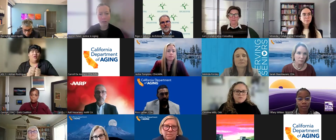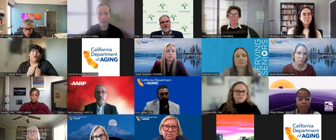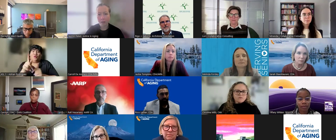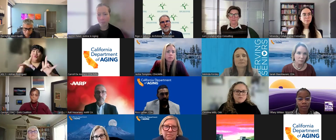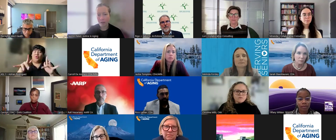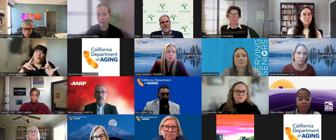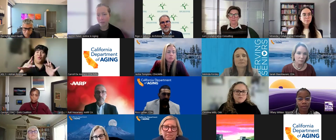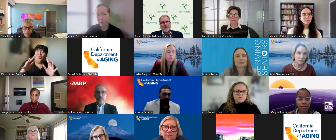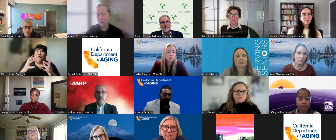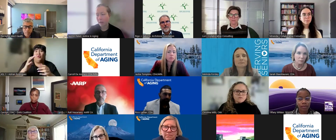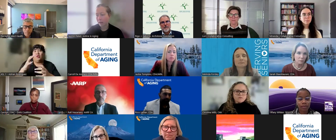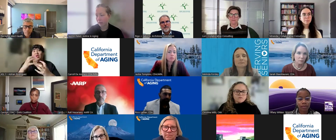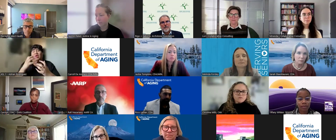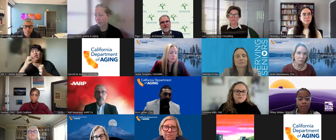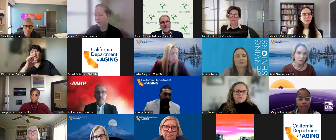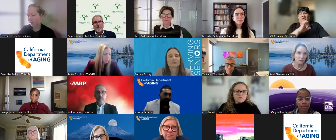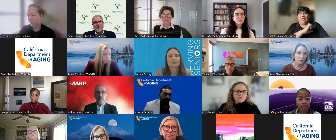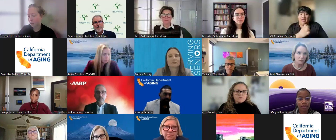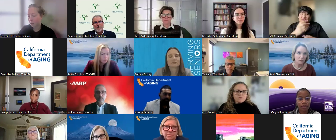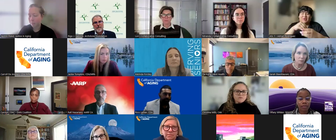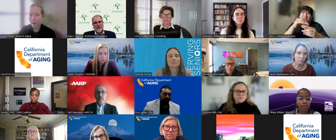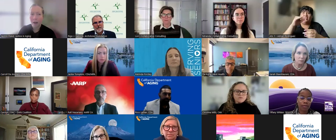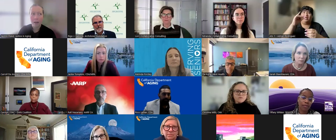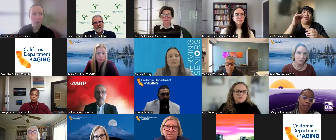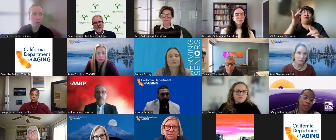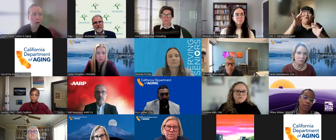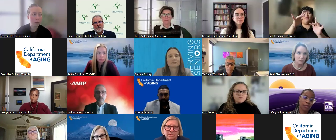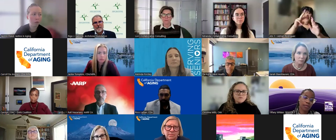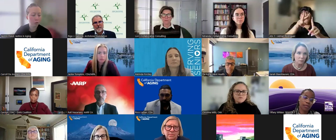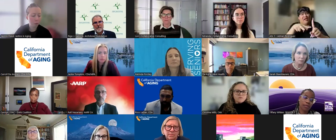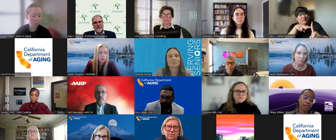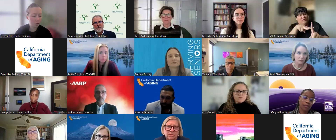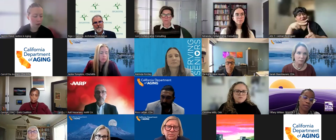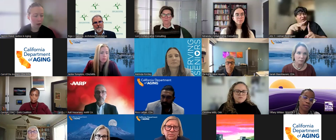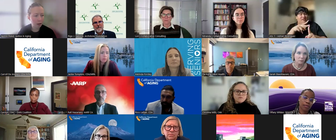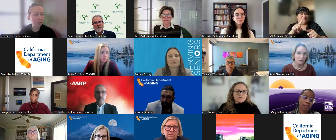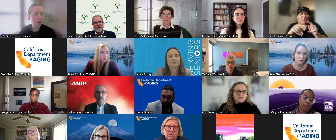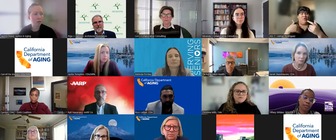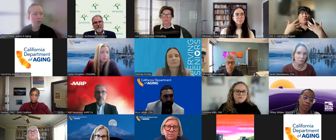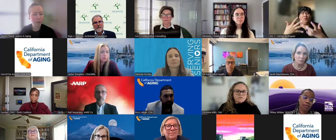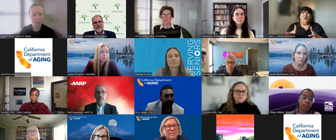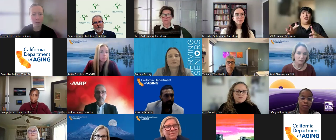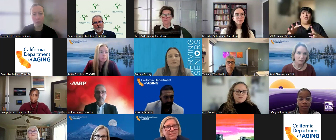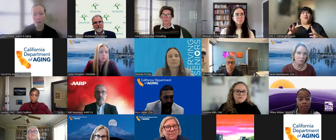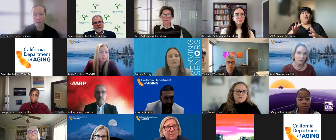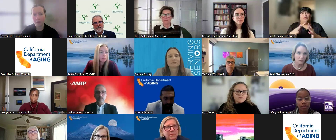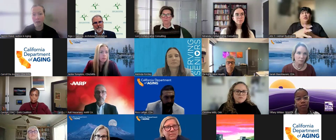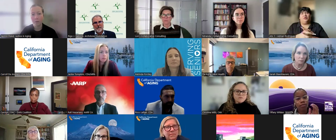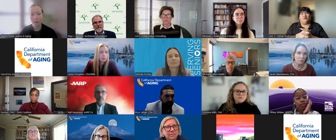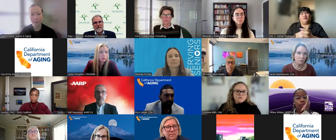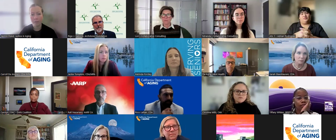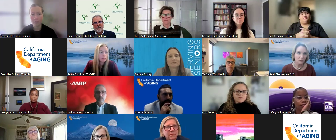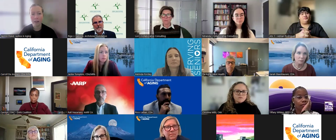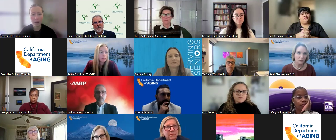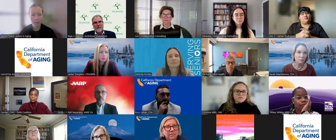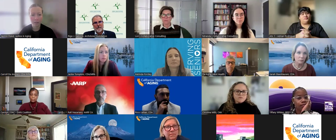local engagement evaluation, but I don't want to. I think that there still needs to be a robust engagement